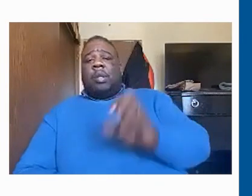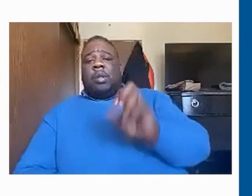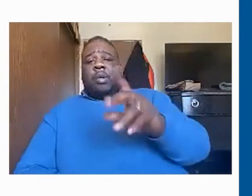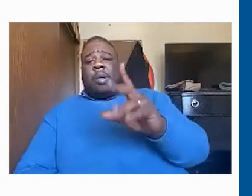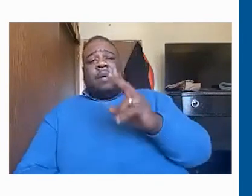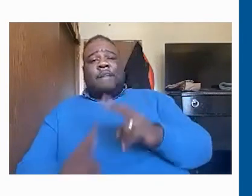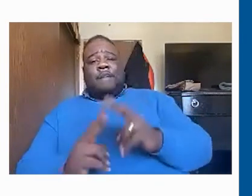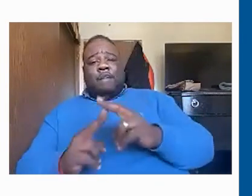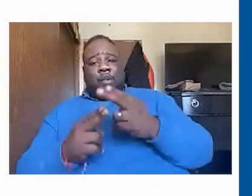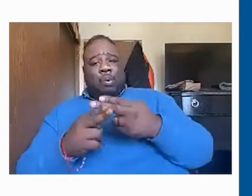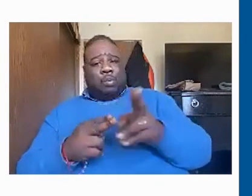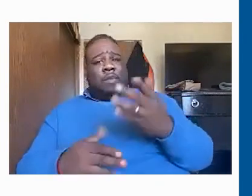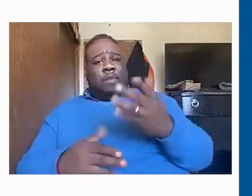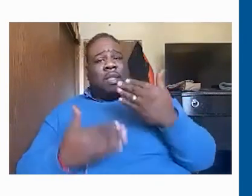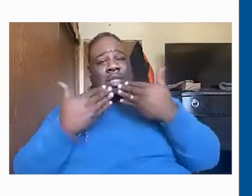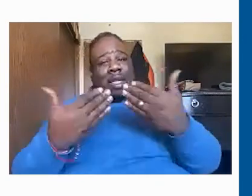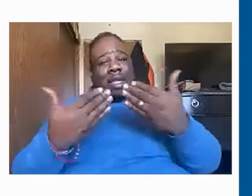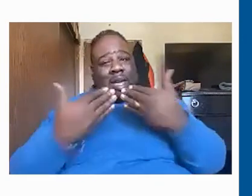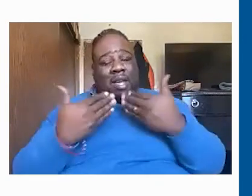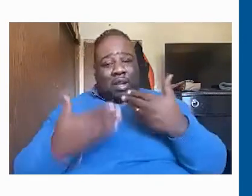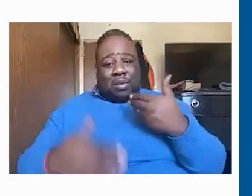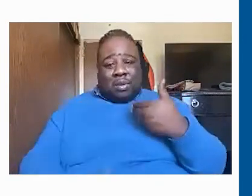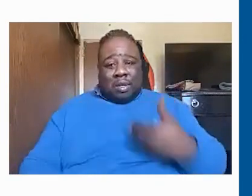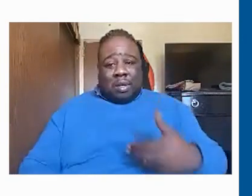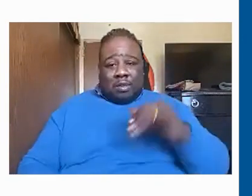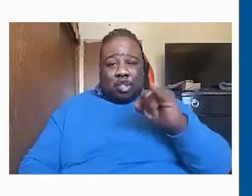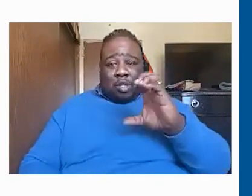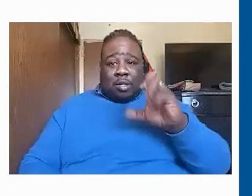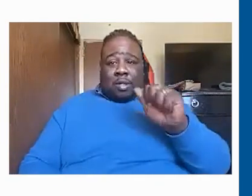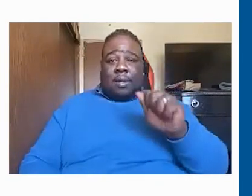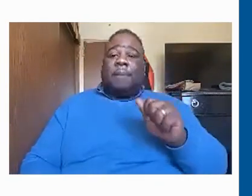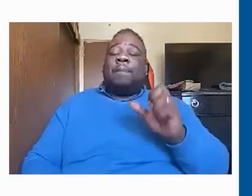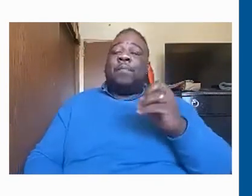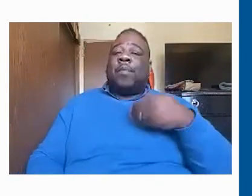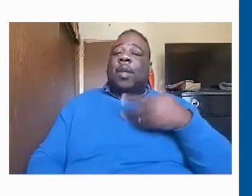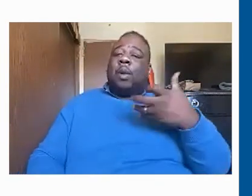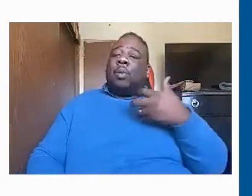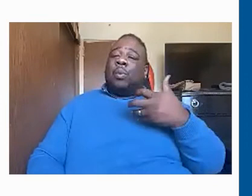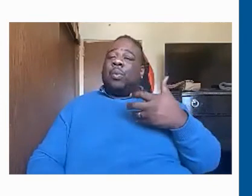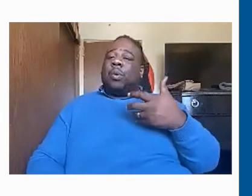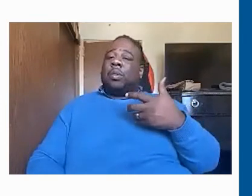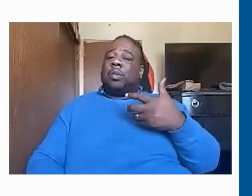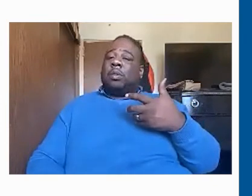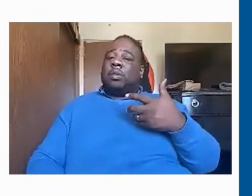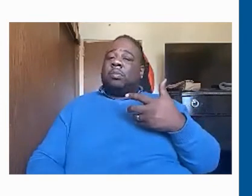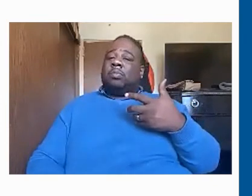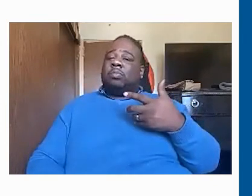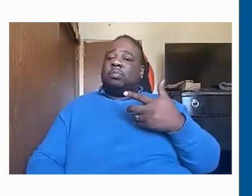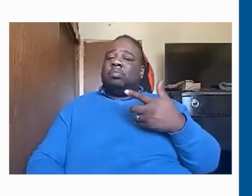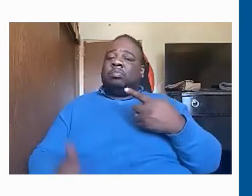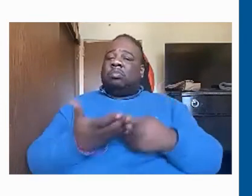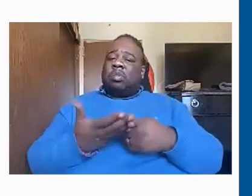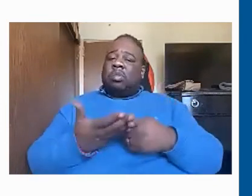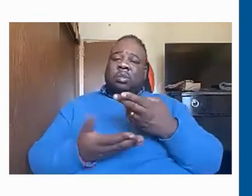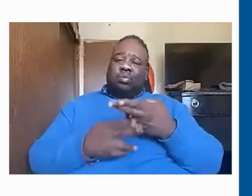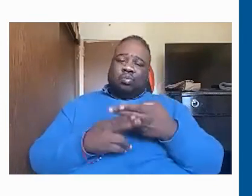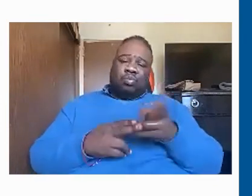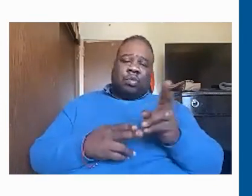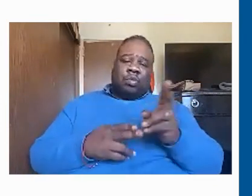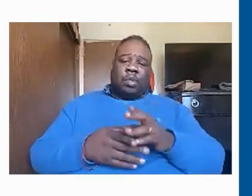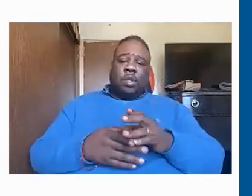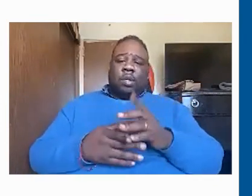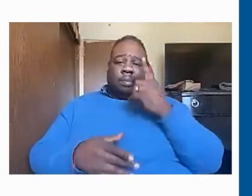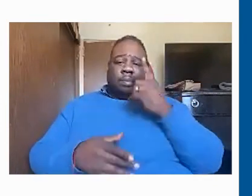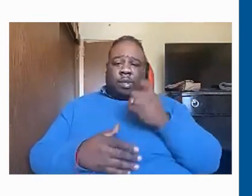much. And I wanted to chime in a little bit, Sure. because I